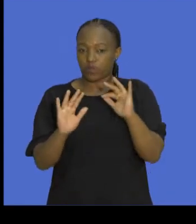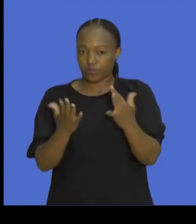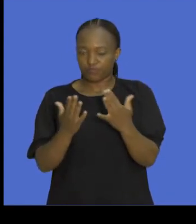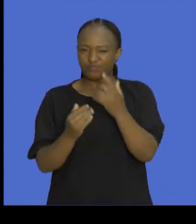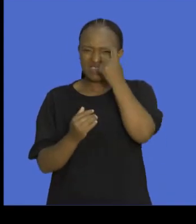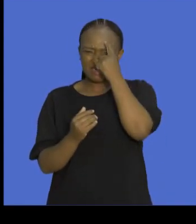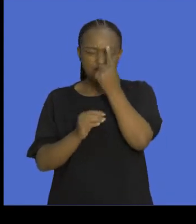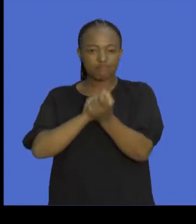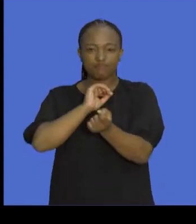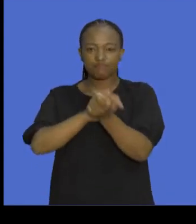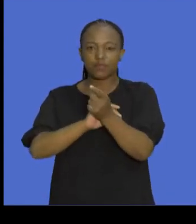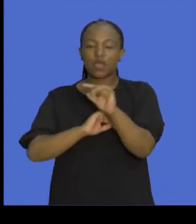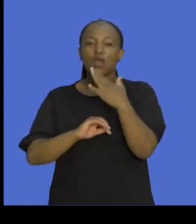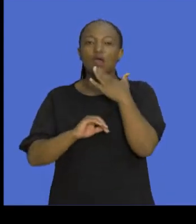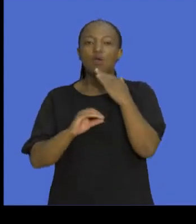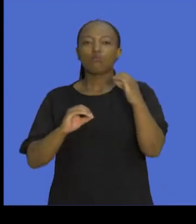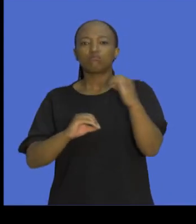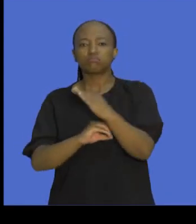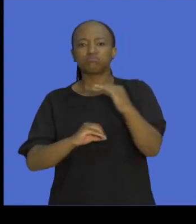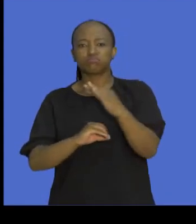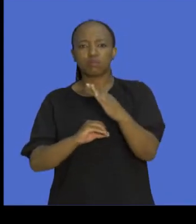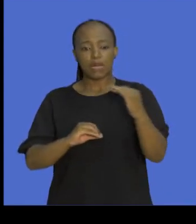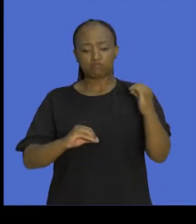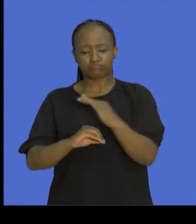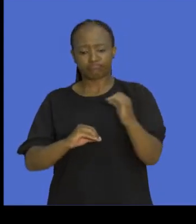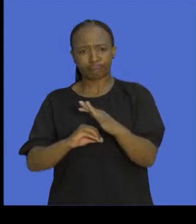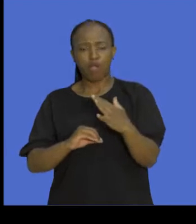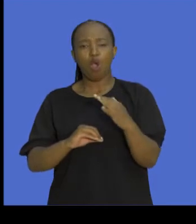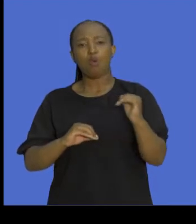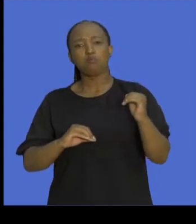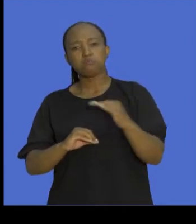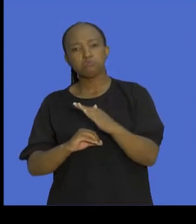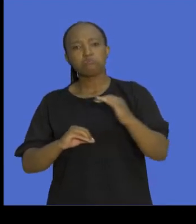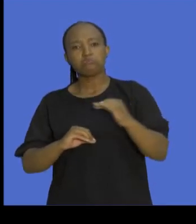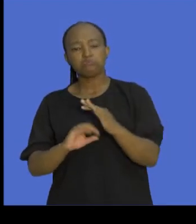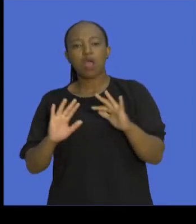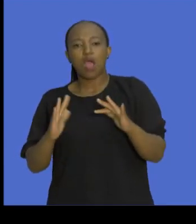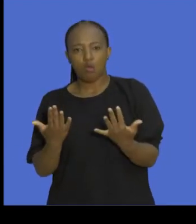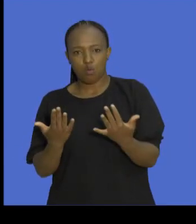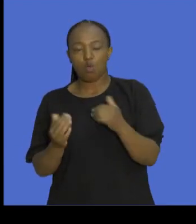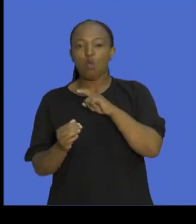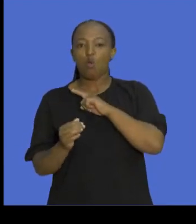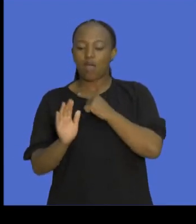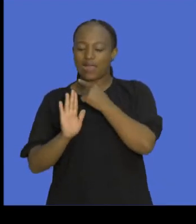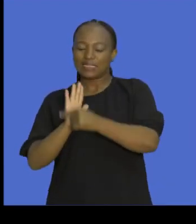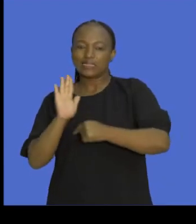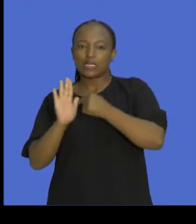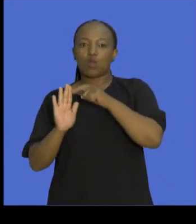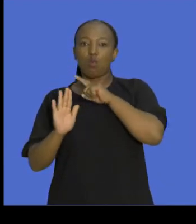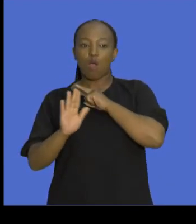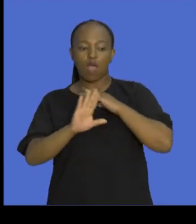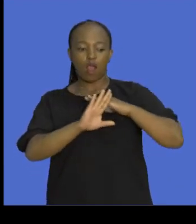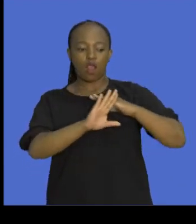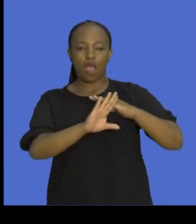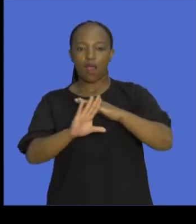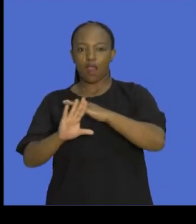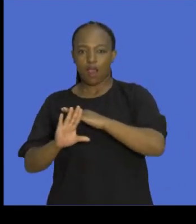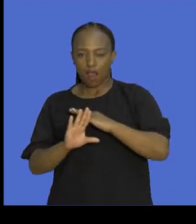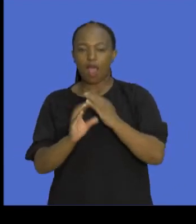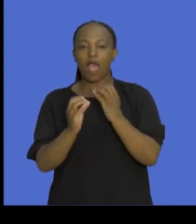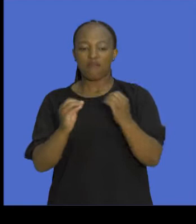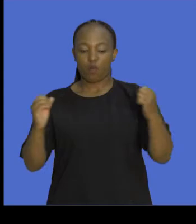happens to the magnitude of current. Okay, we are worried about current in a circuit when more resistors are connected in parallel. All